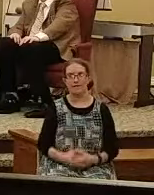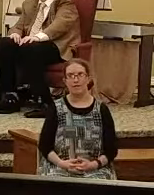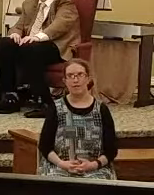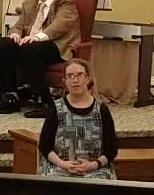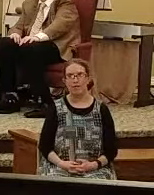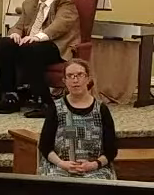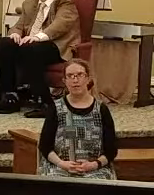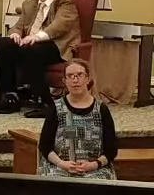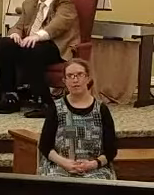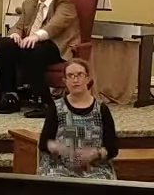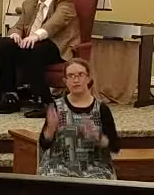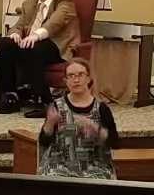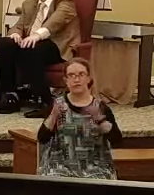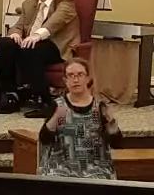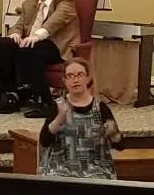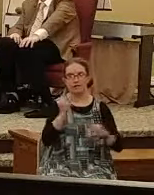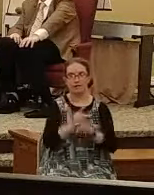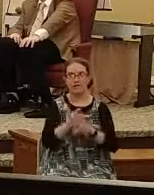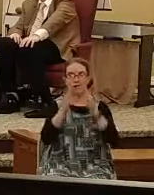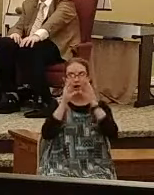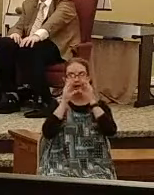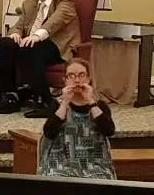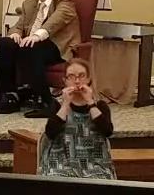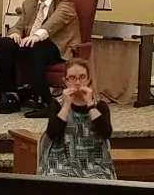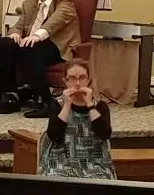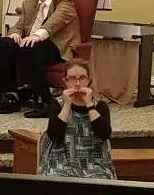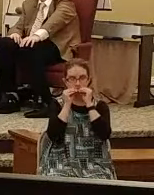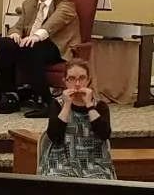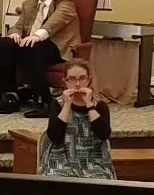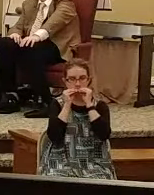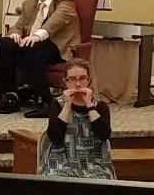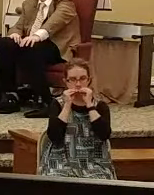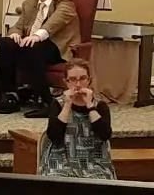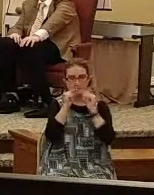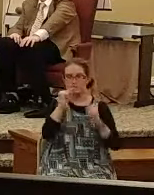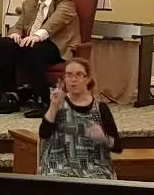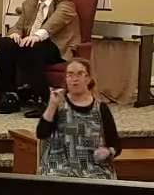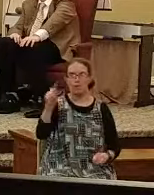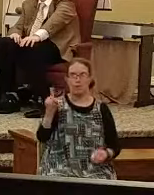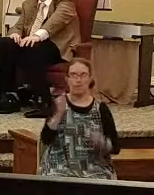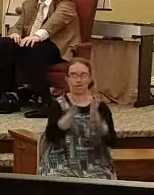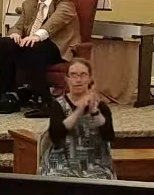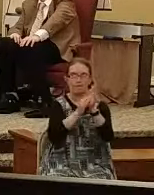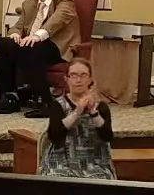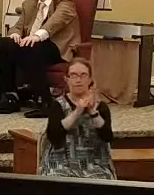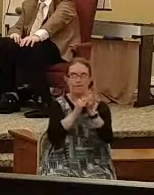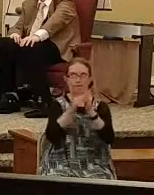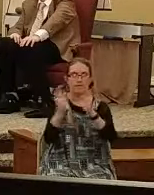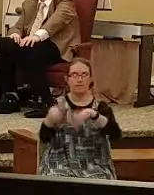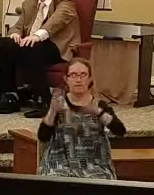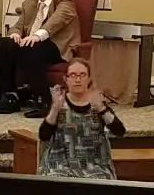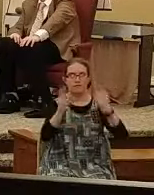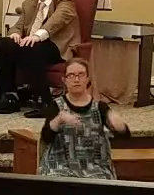And so what you do is you keep your mouth shut. You don't tell anybody your weaknesses. Because when you do,